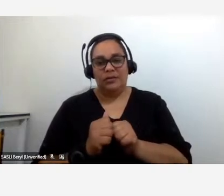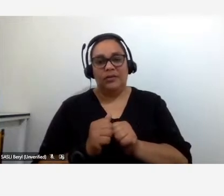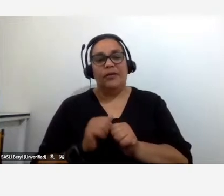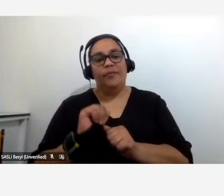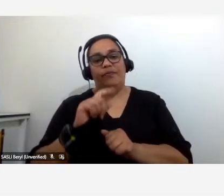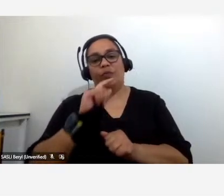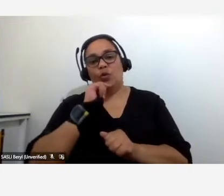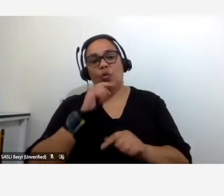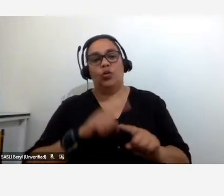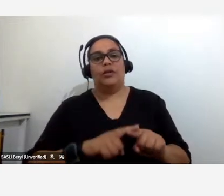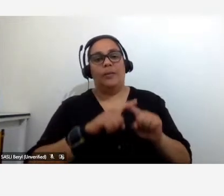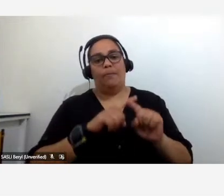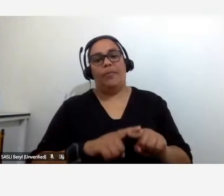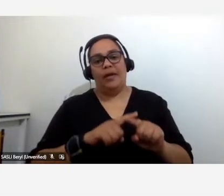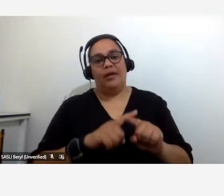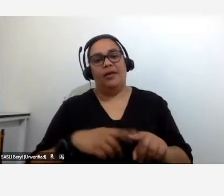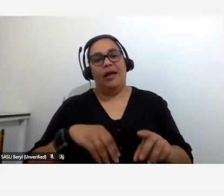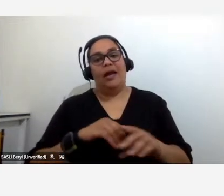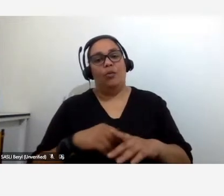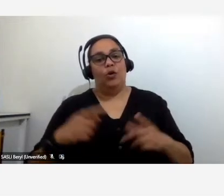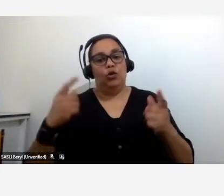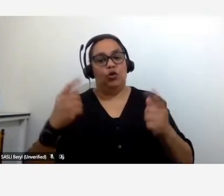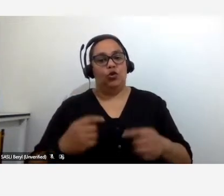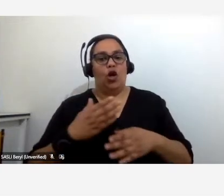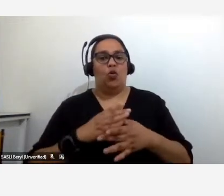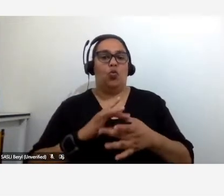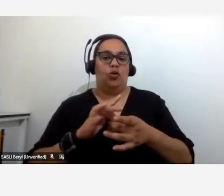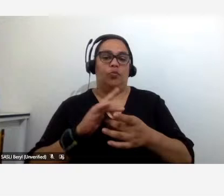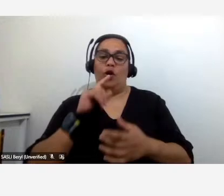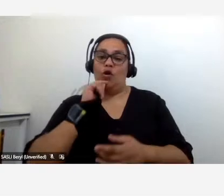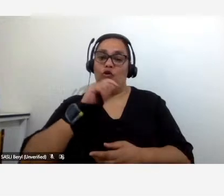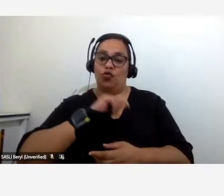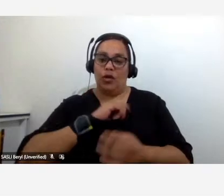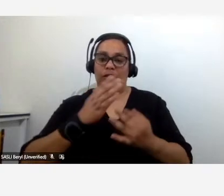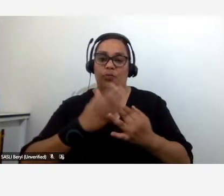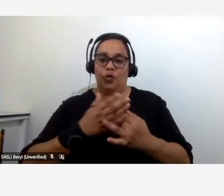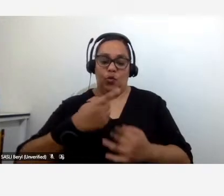is dependent on strong collaboration and trust